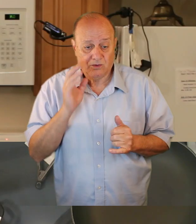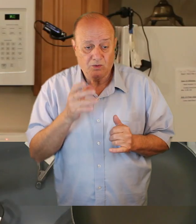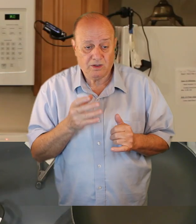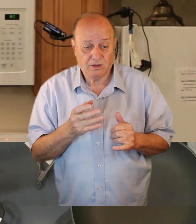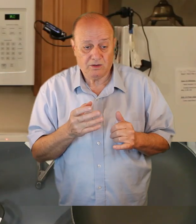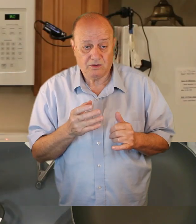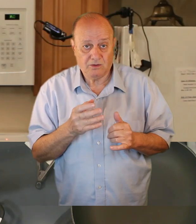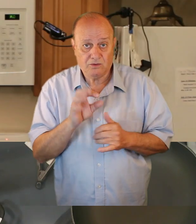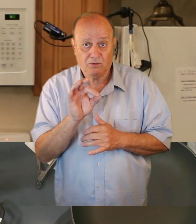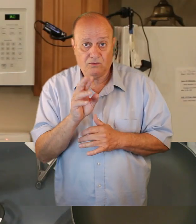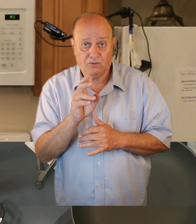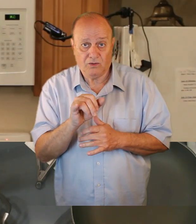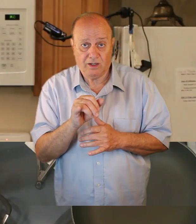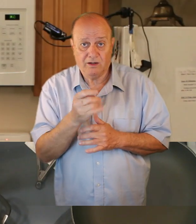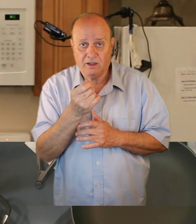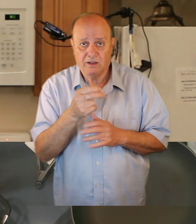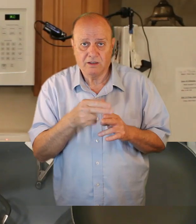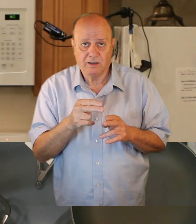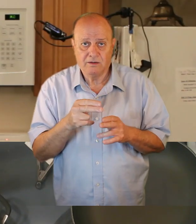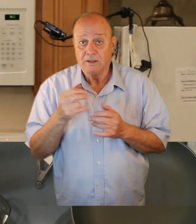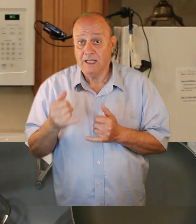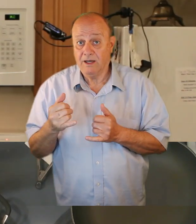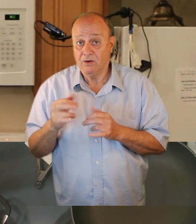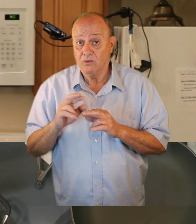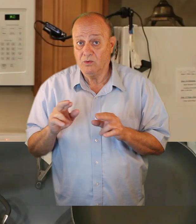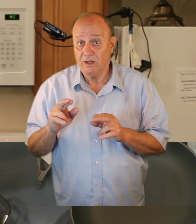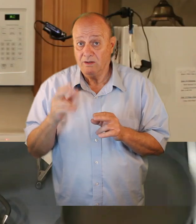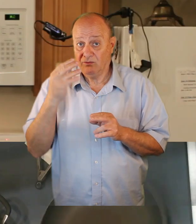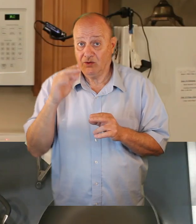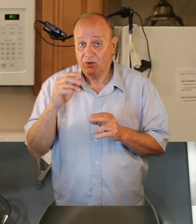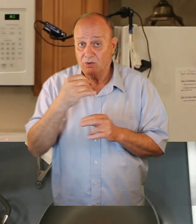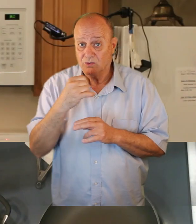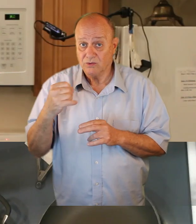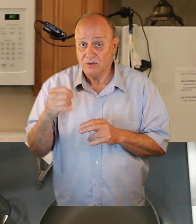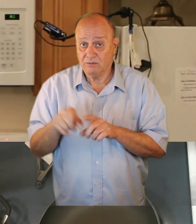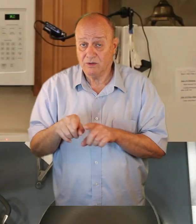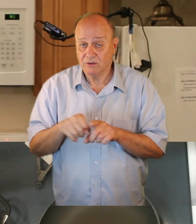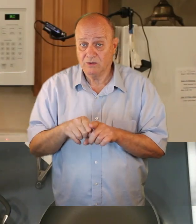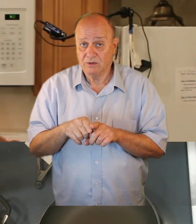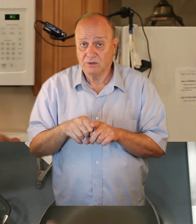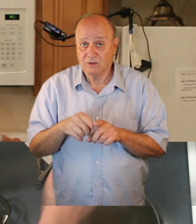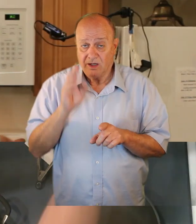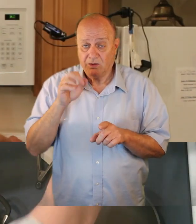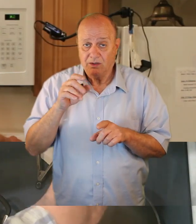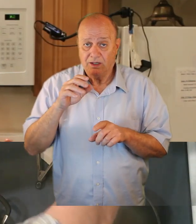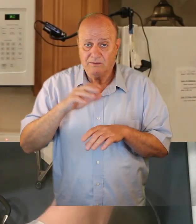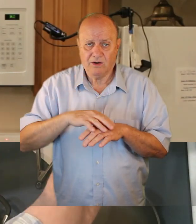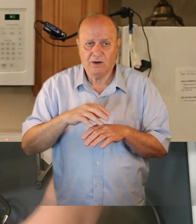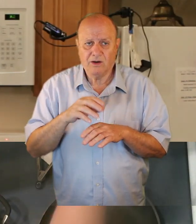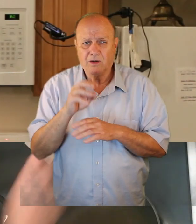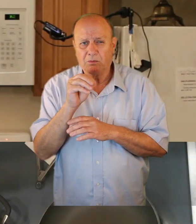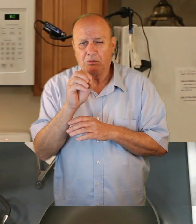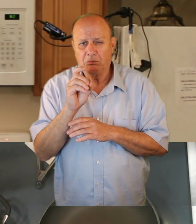And we're going to let those actually fry for a little bit. Meanwhile, we're going to get ready to do the shrimp as well. I'm going to have this